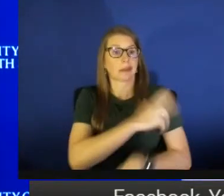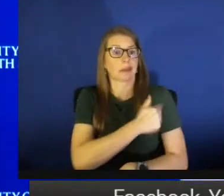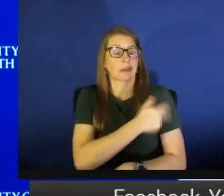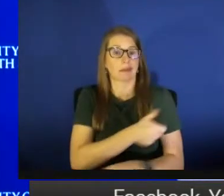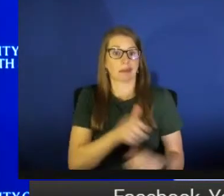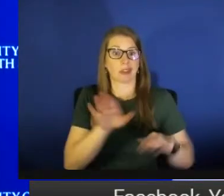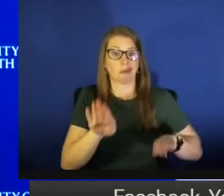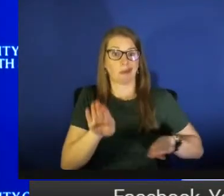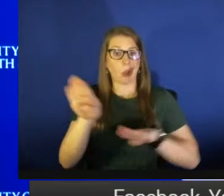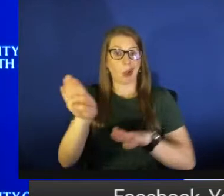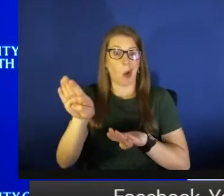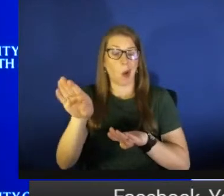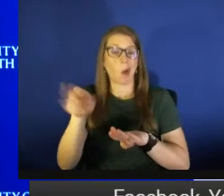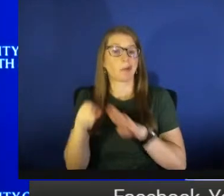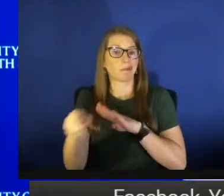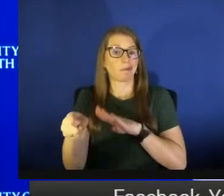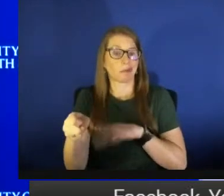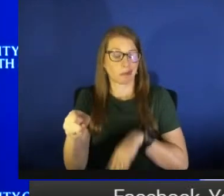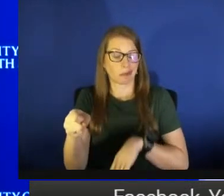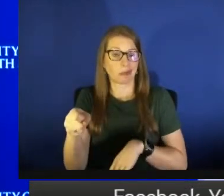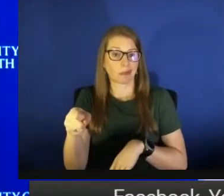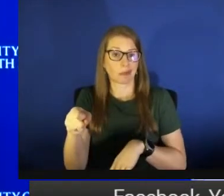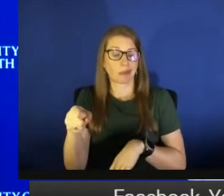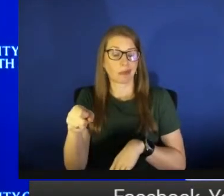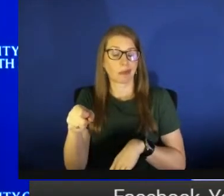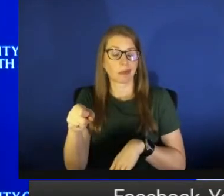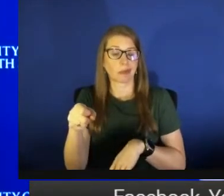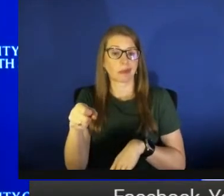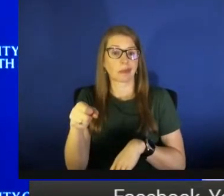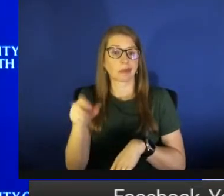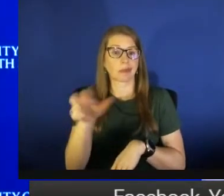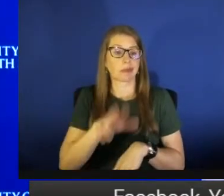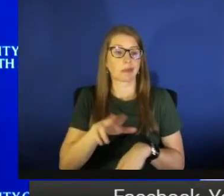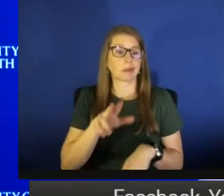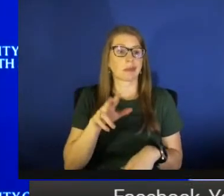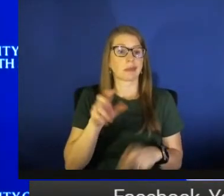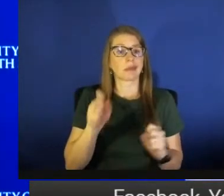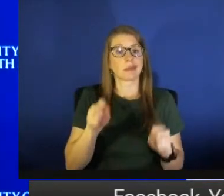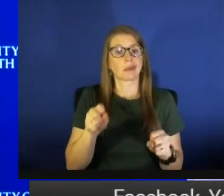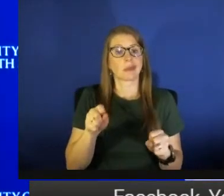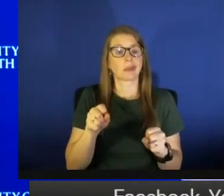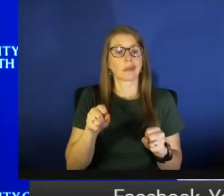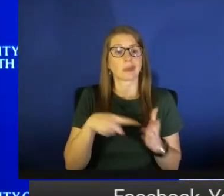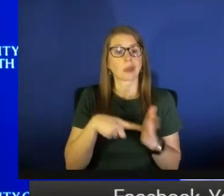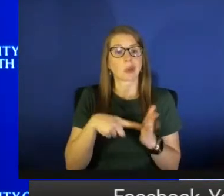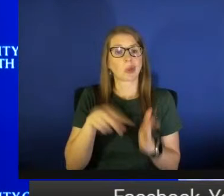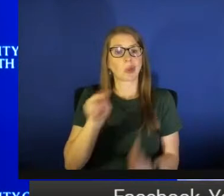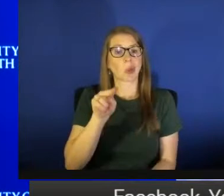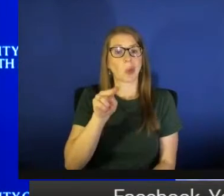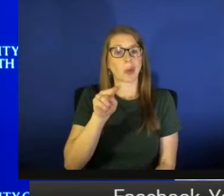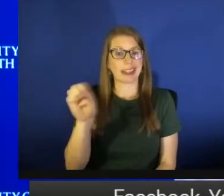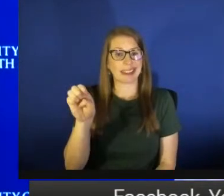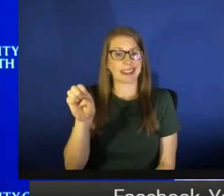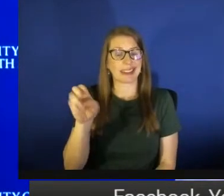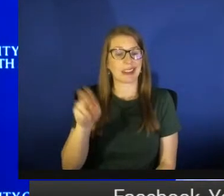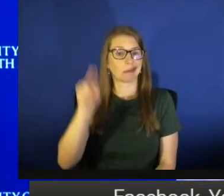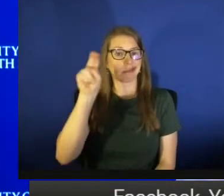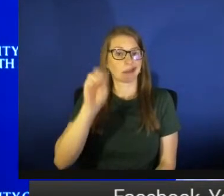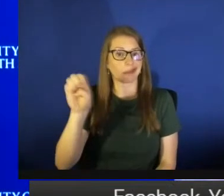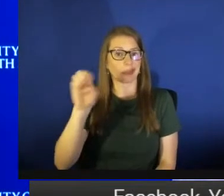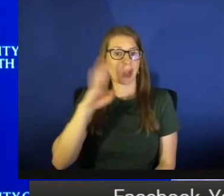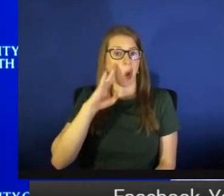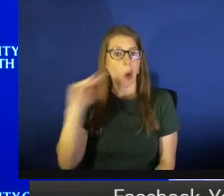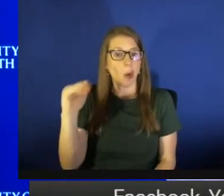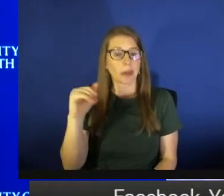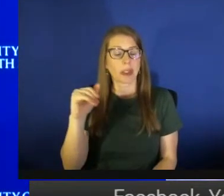seen increase in the nation. Mostly that's probably due to the Northeast, but hopefully we won't see a large